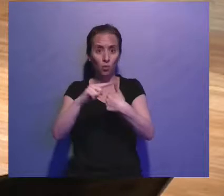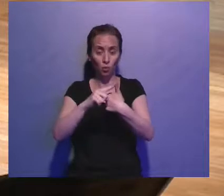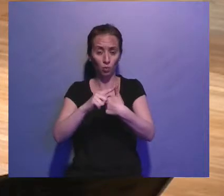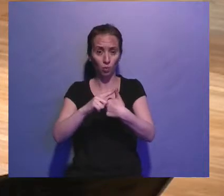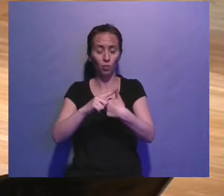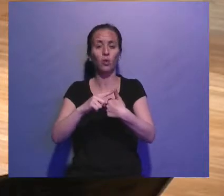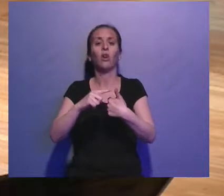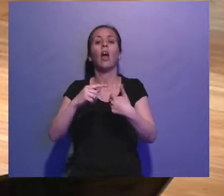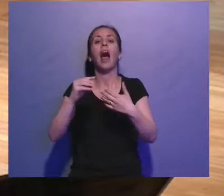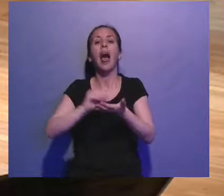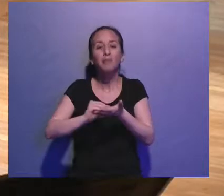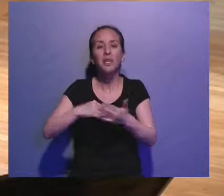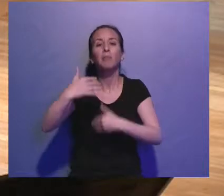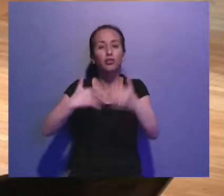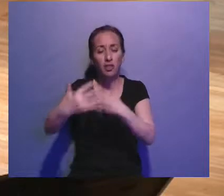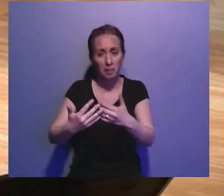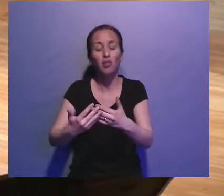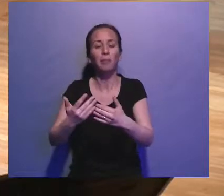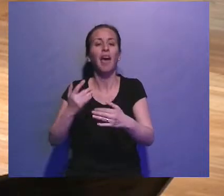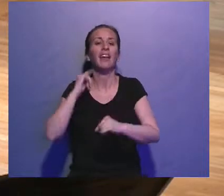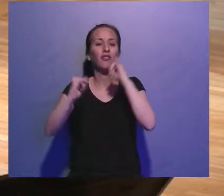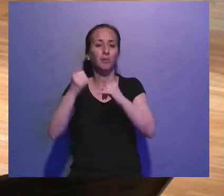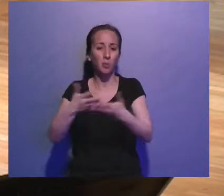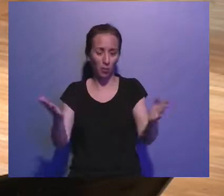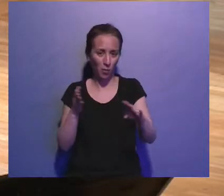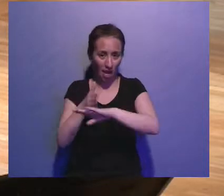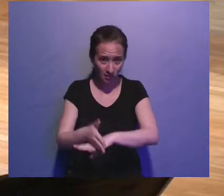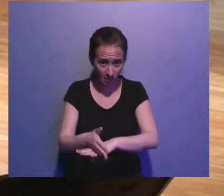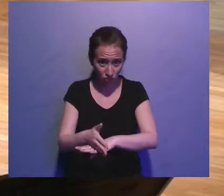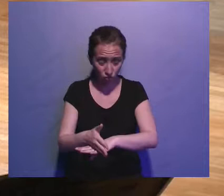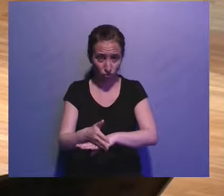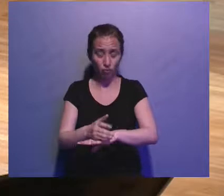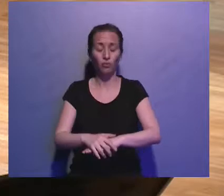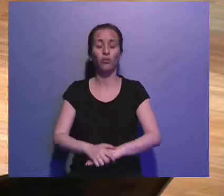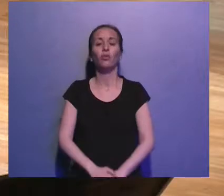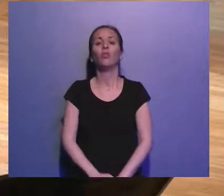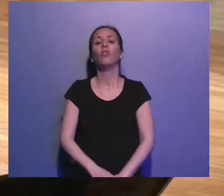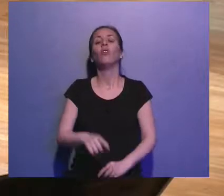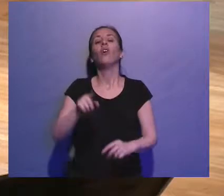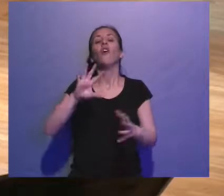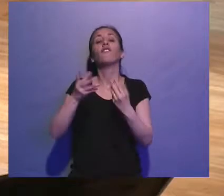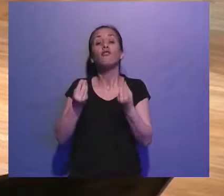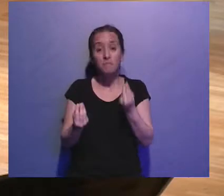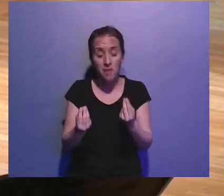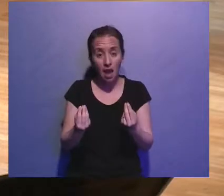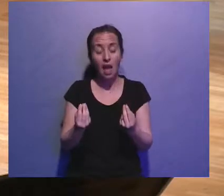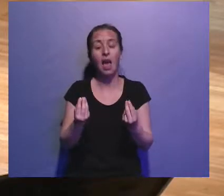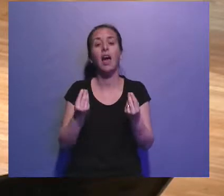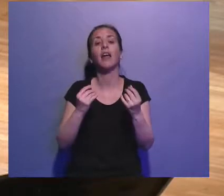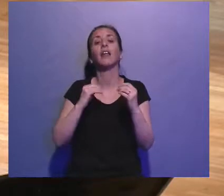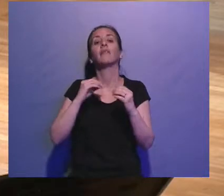working around 4 main areas. That is the speed up of the processing of requests